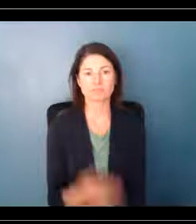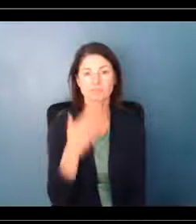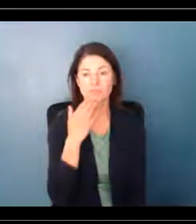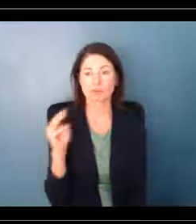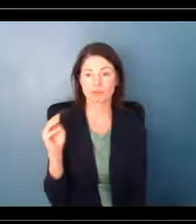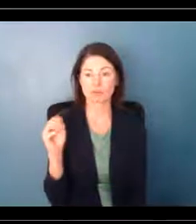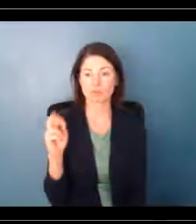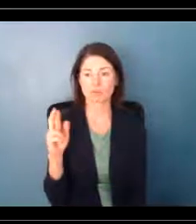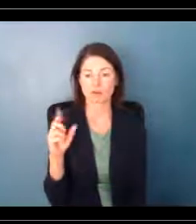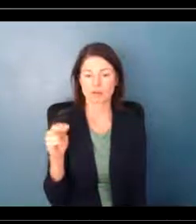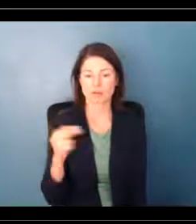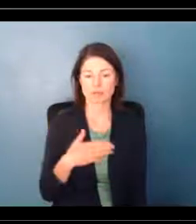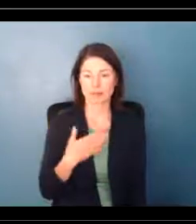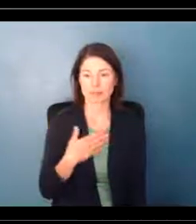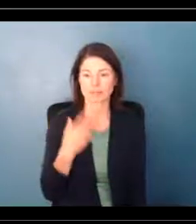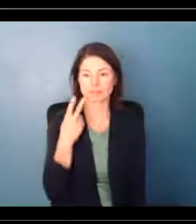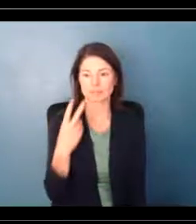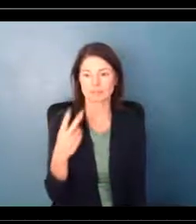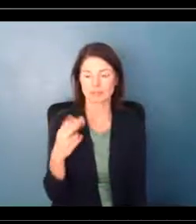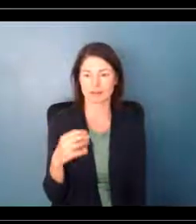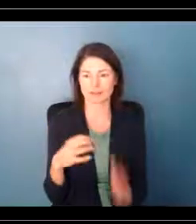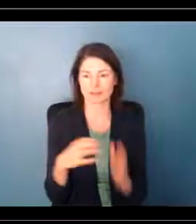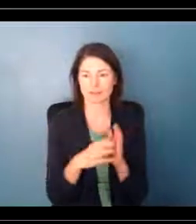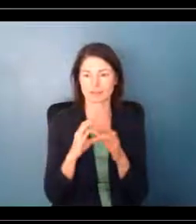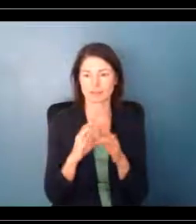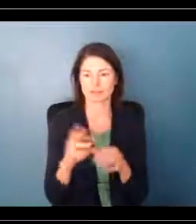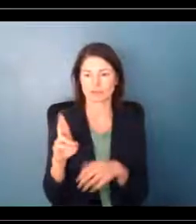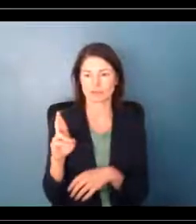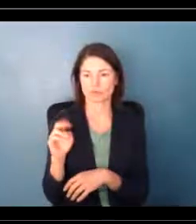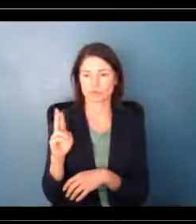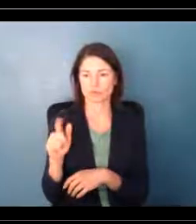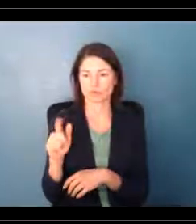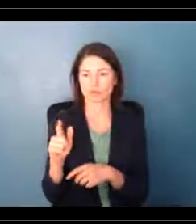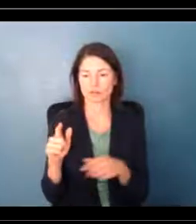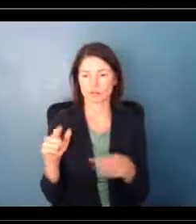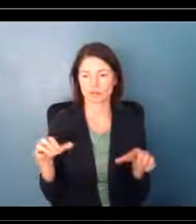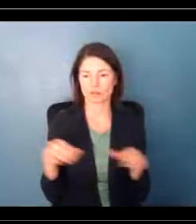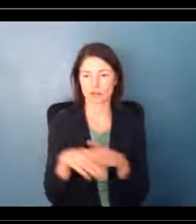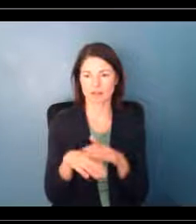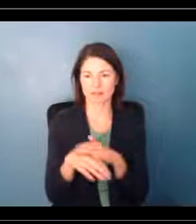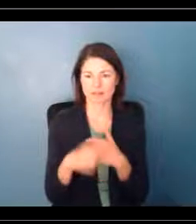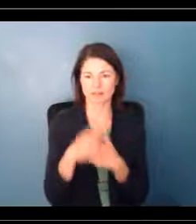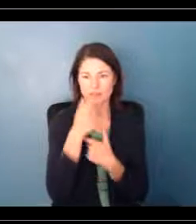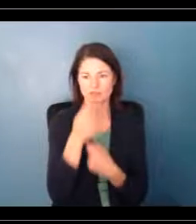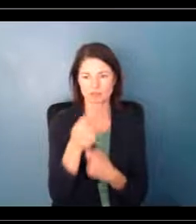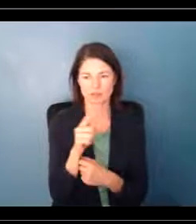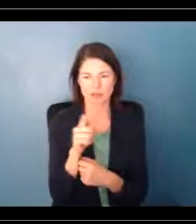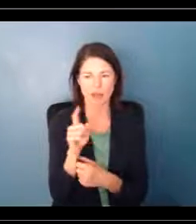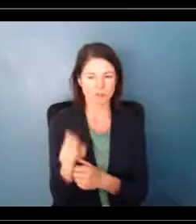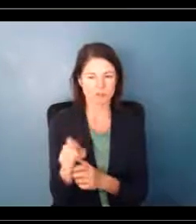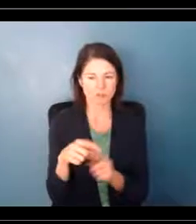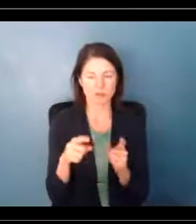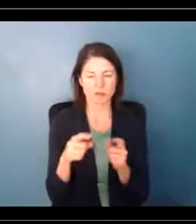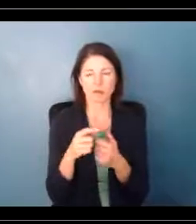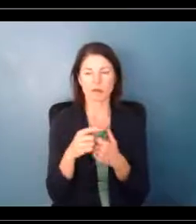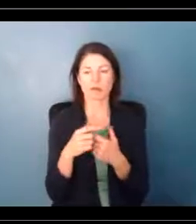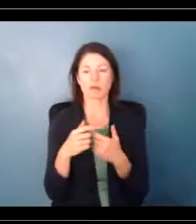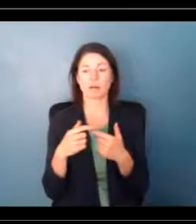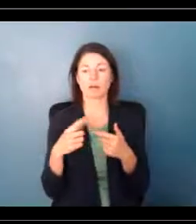about the rural access. And so I'll be interested, I don't actually have a question, but I'll be interested to see as we move